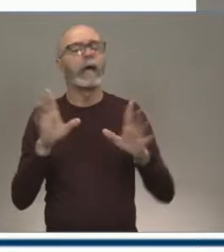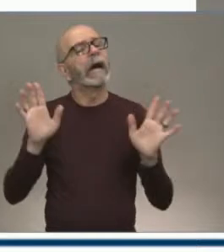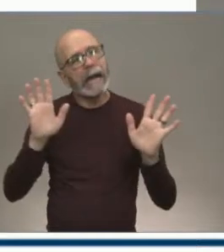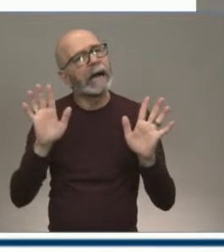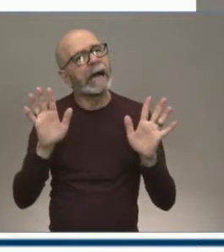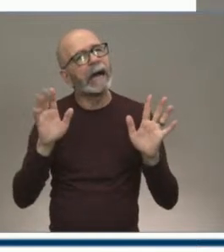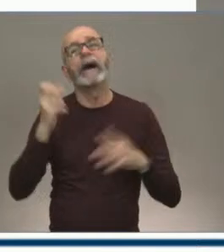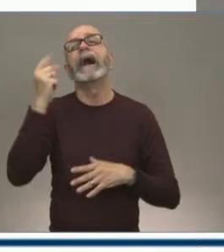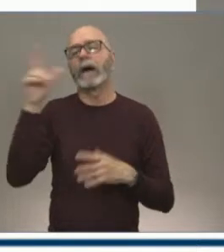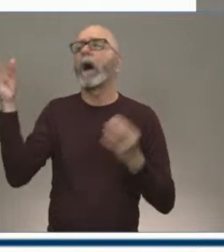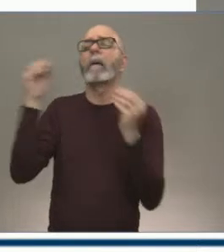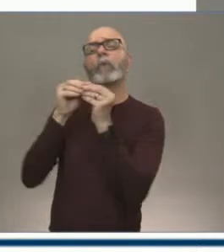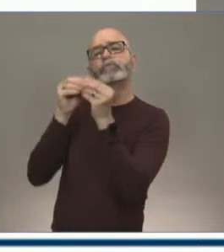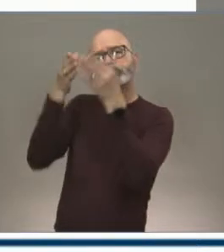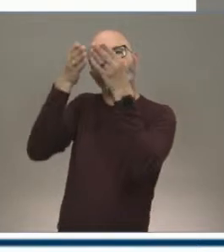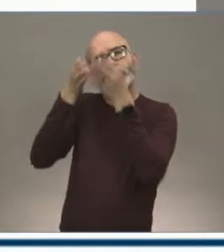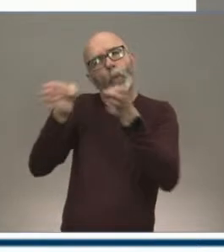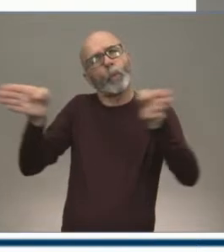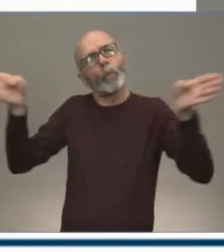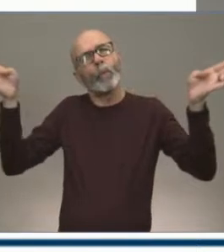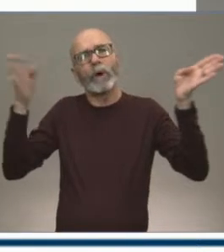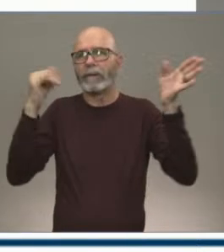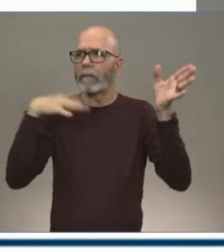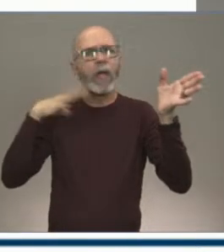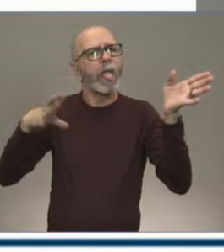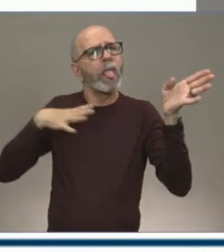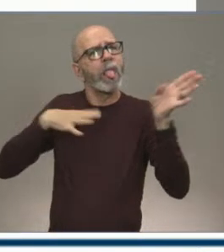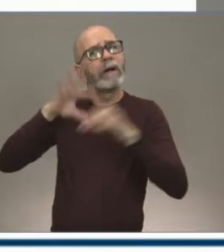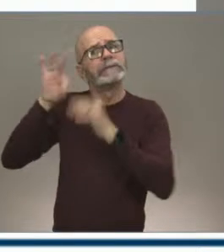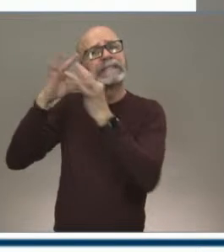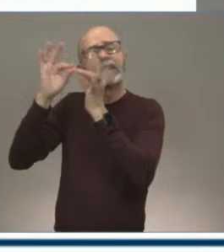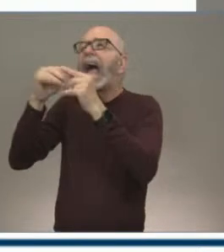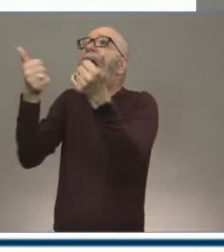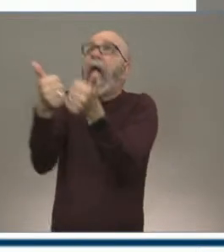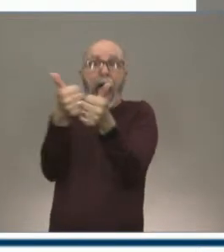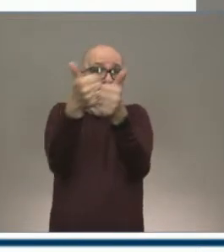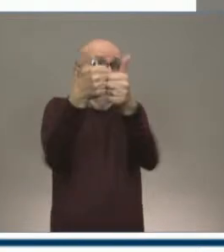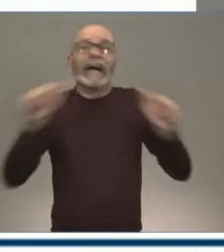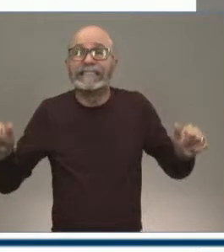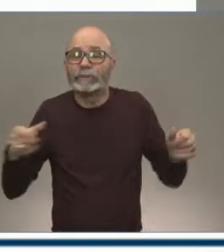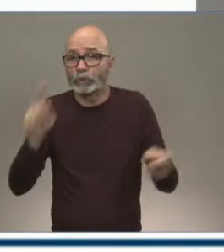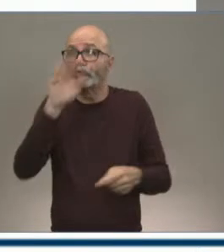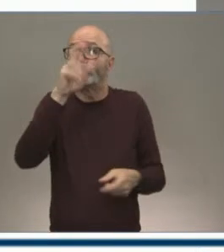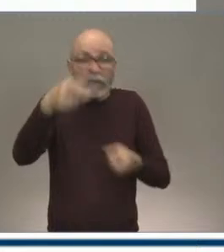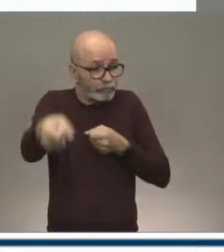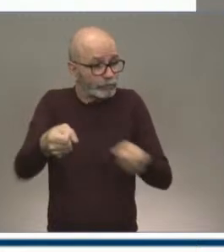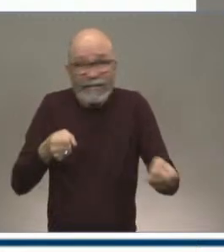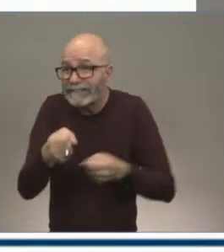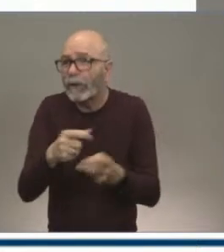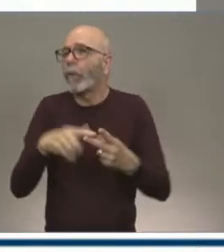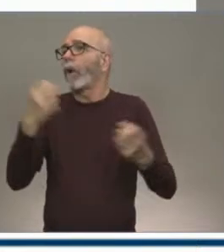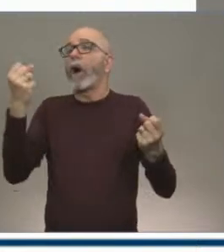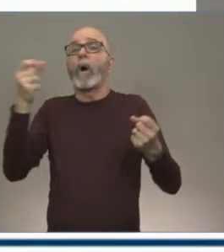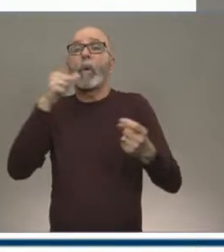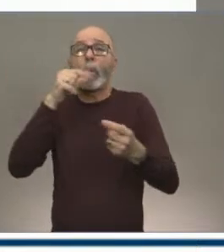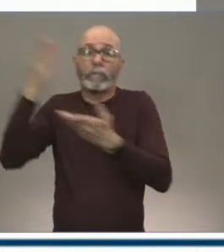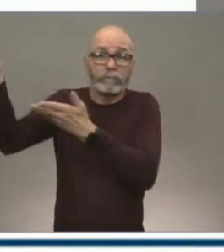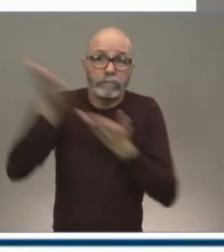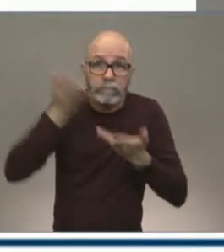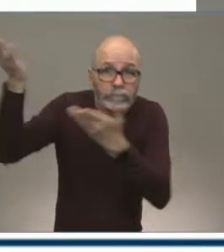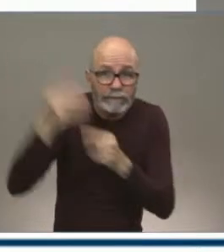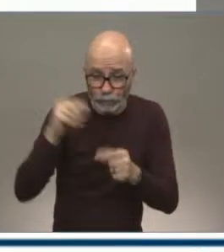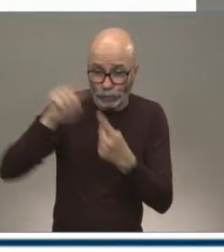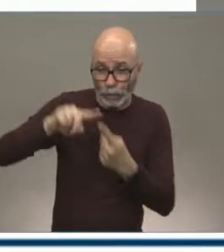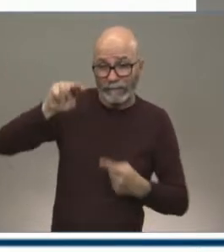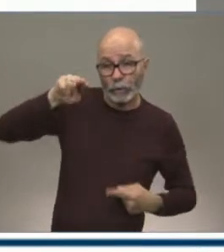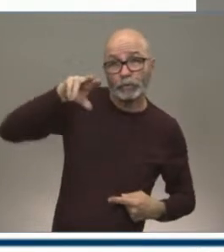build capacity for testing all truckers who come into the province. We're very close. We've